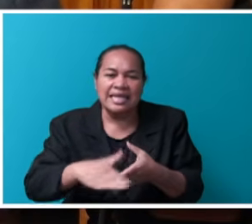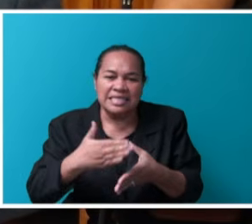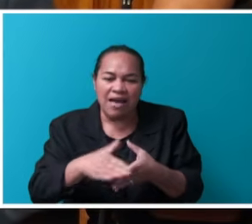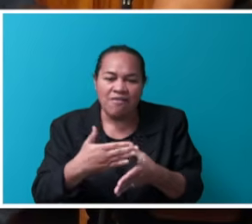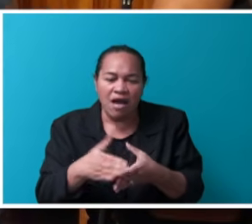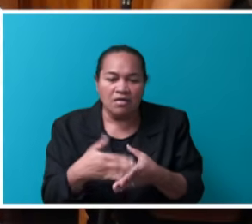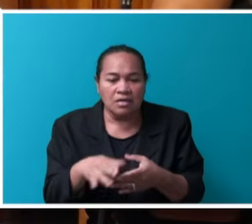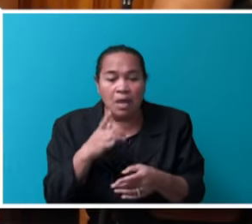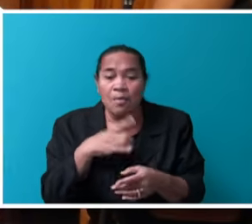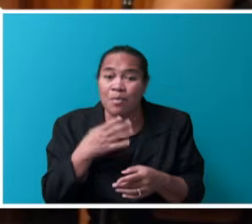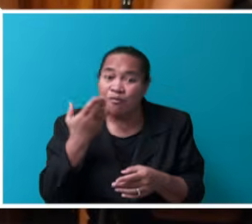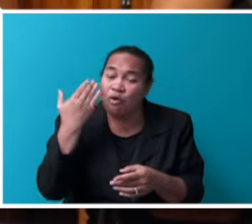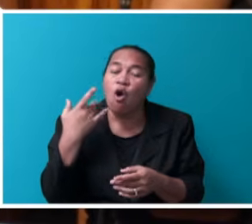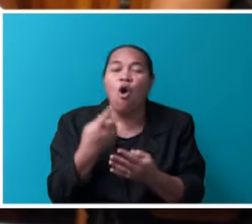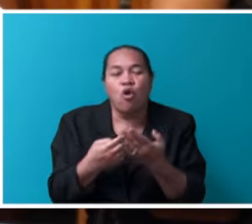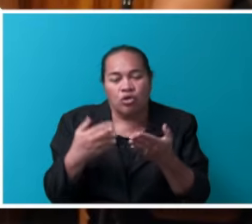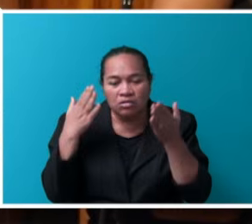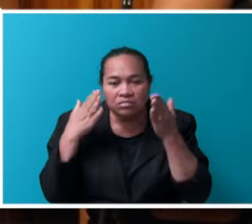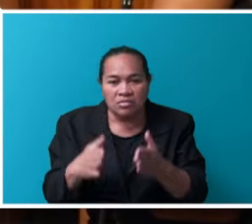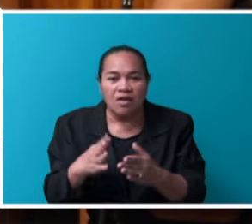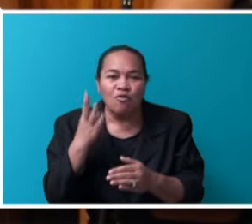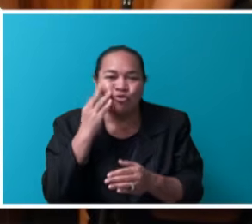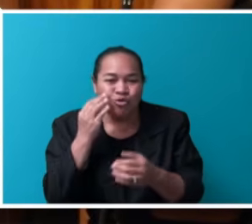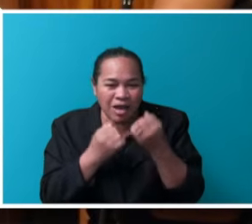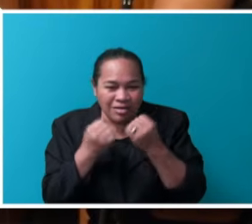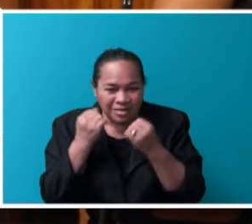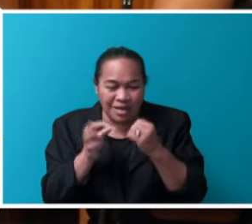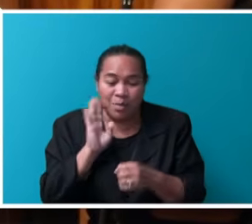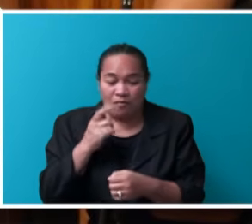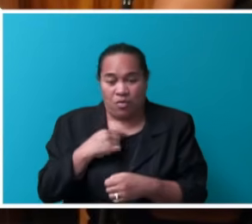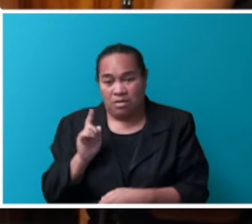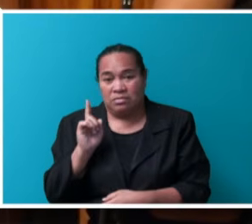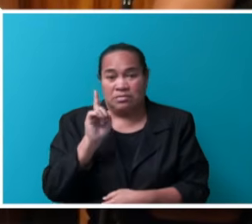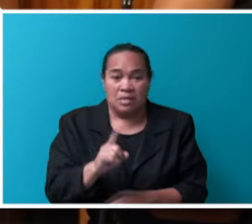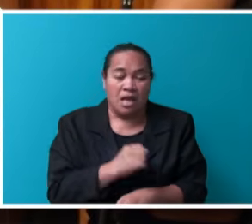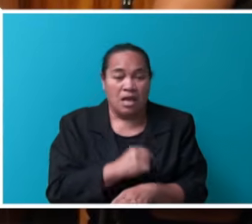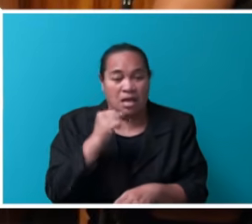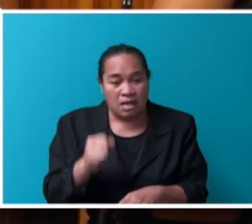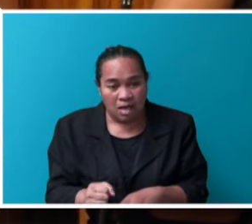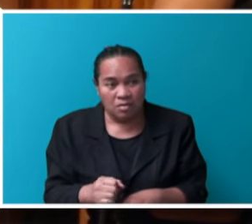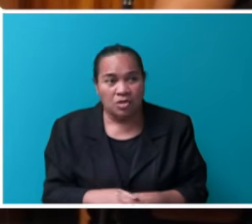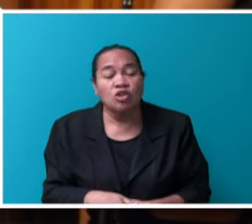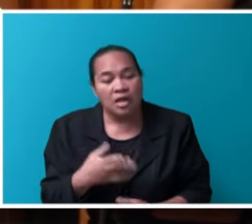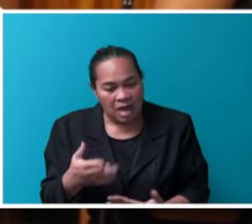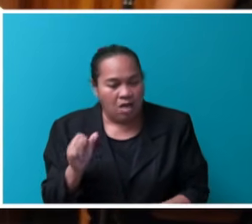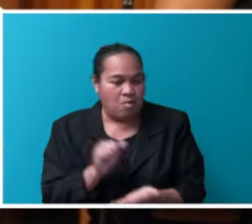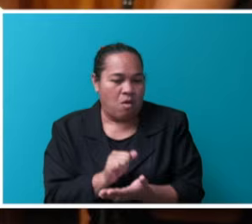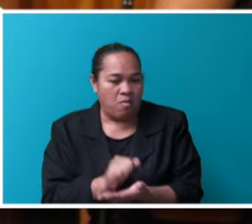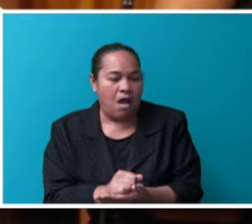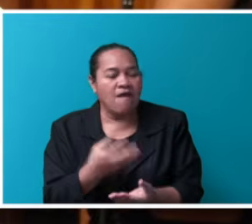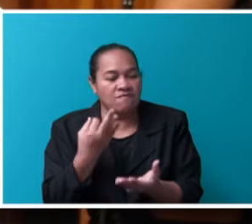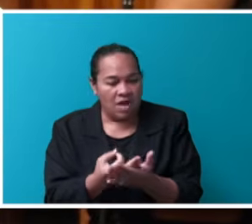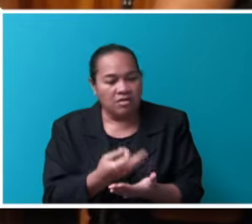only available to sugarcane farmers prior to us coming into government. For crop research, a total funding of $12.6 million is